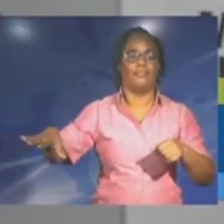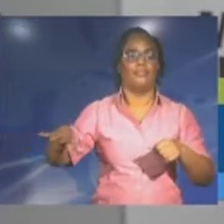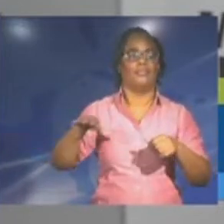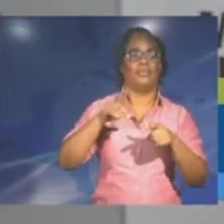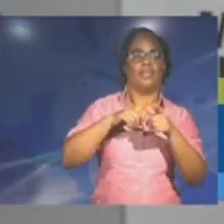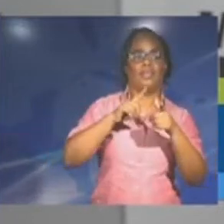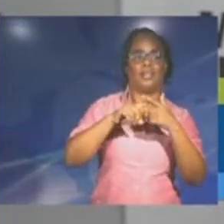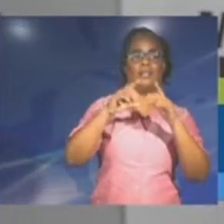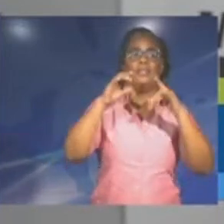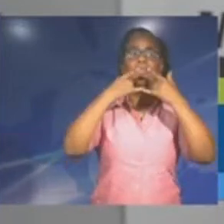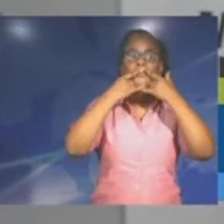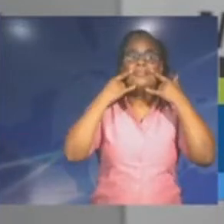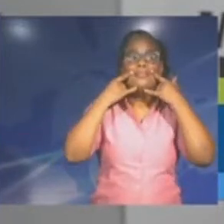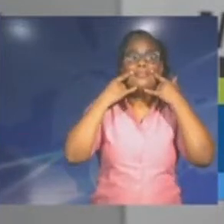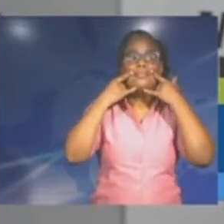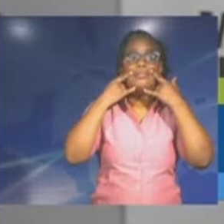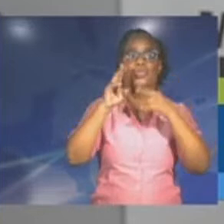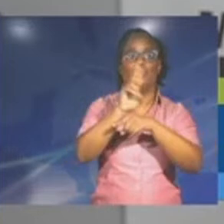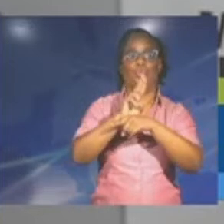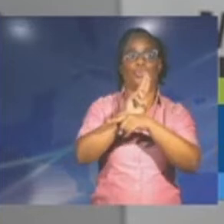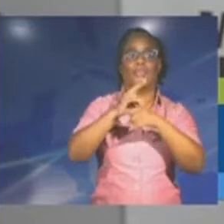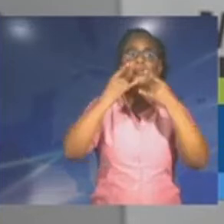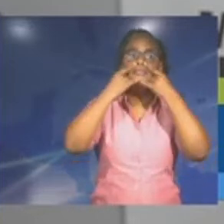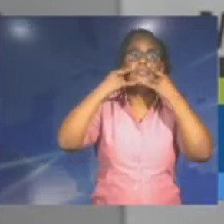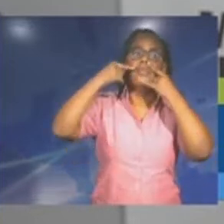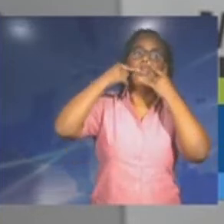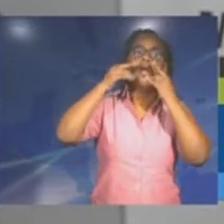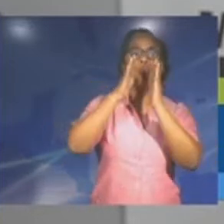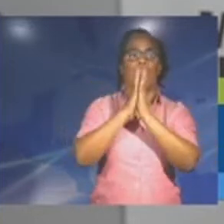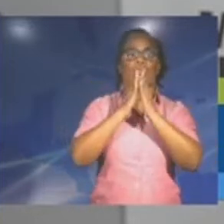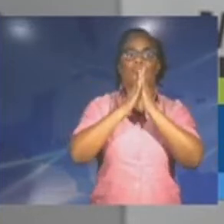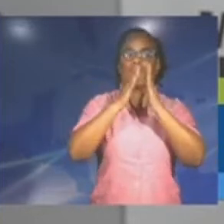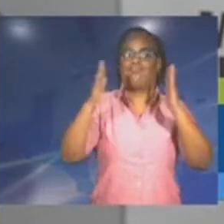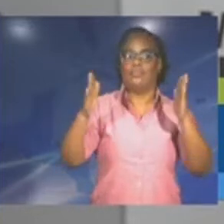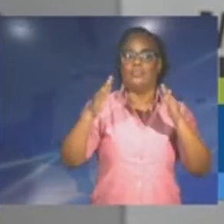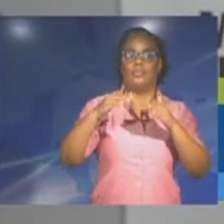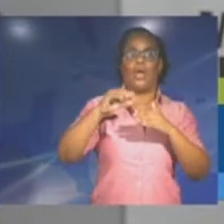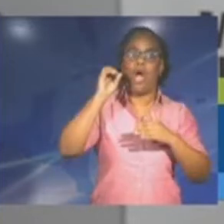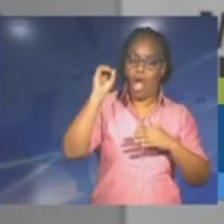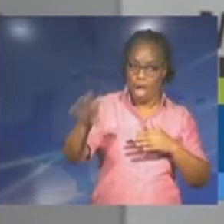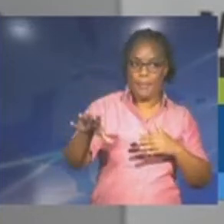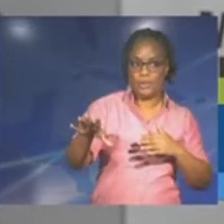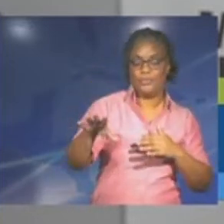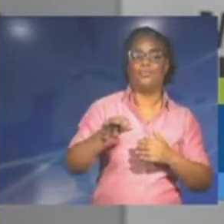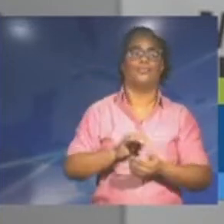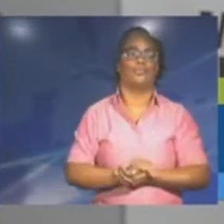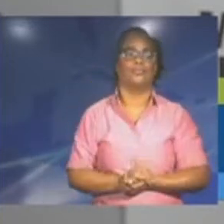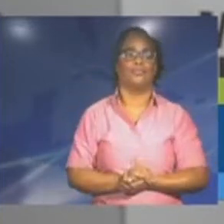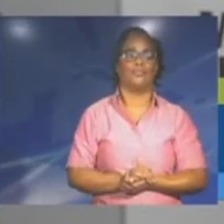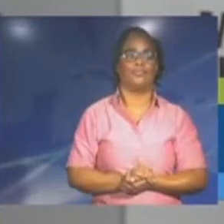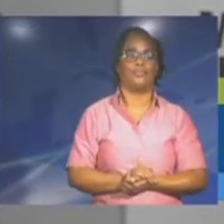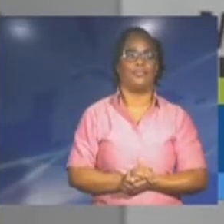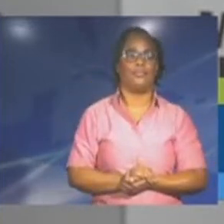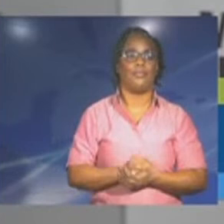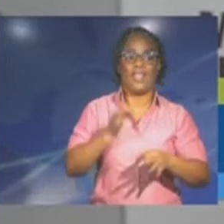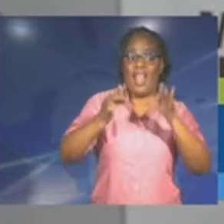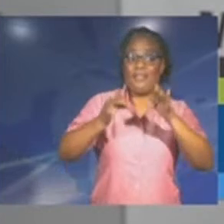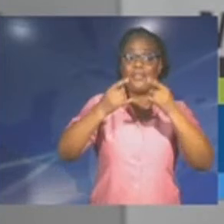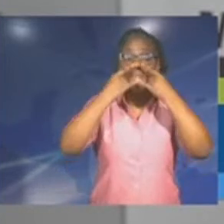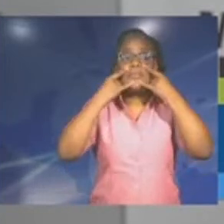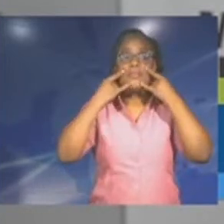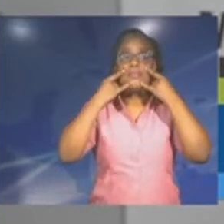day, and then you dispose of it. In that way, it will not be prone to, actually when you get it wet, so when there's moisture